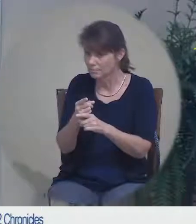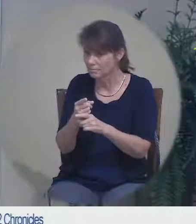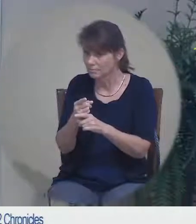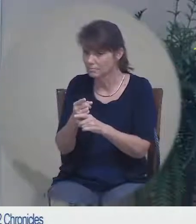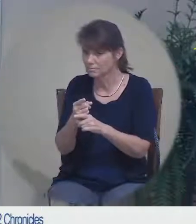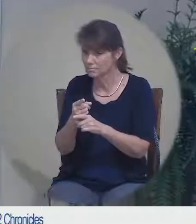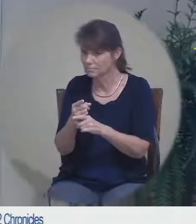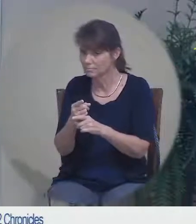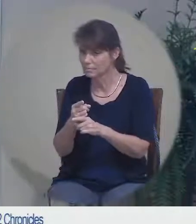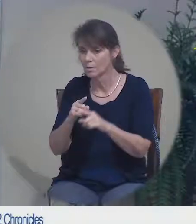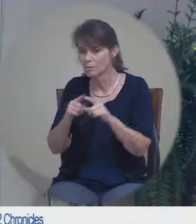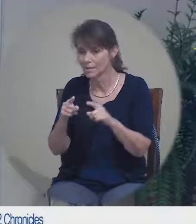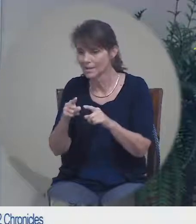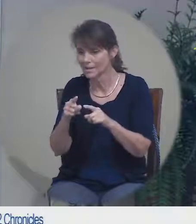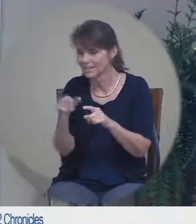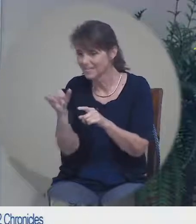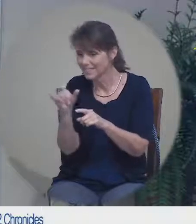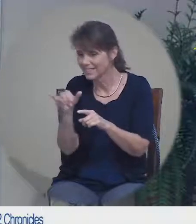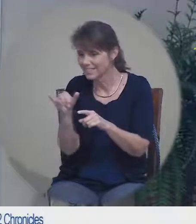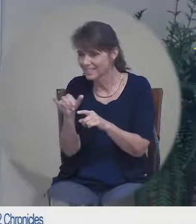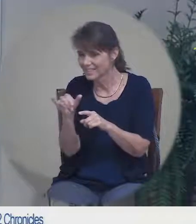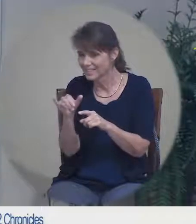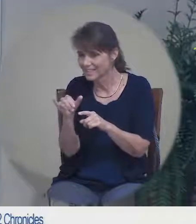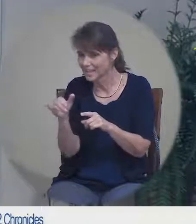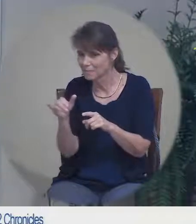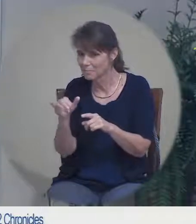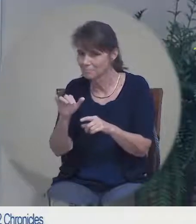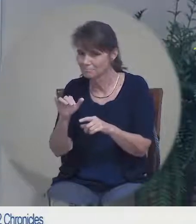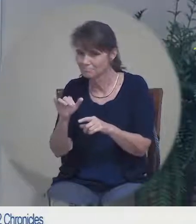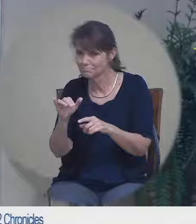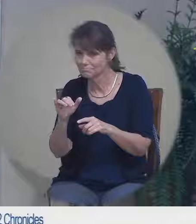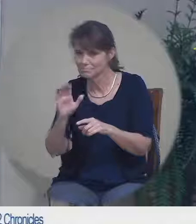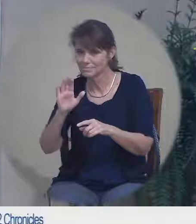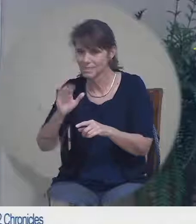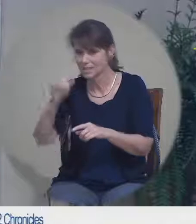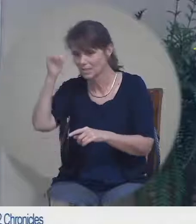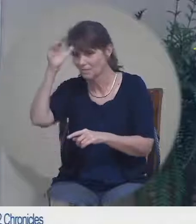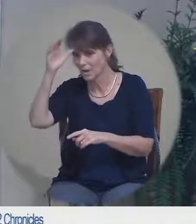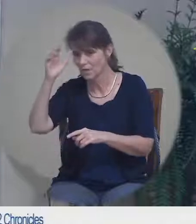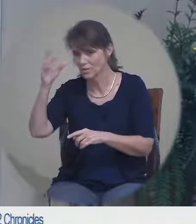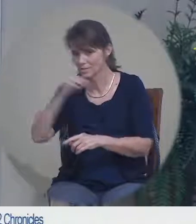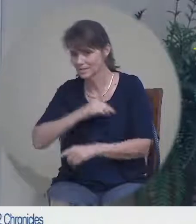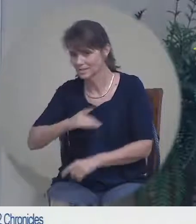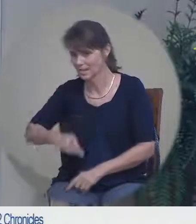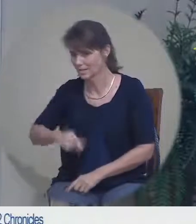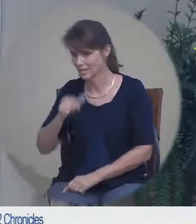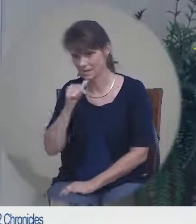yet not like his father David. What do you think that means? Nancy?